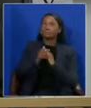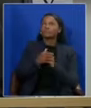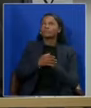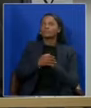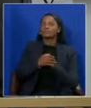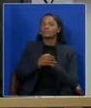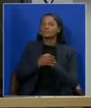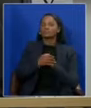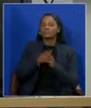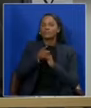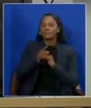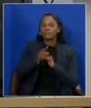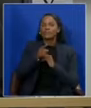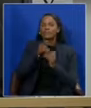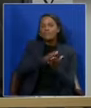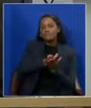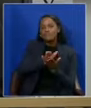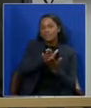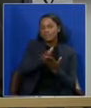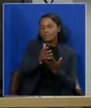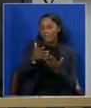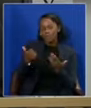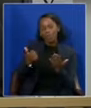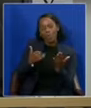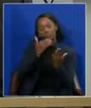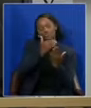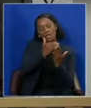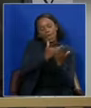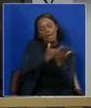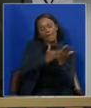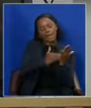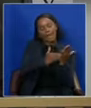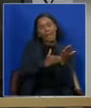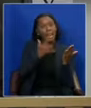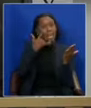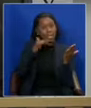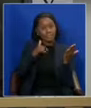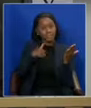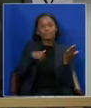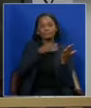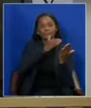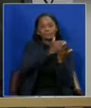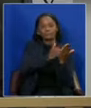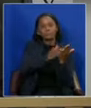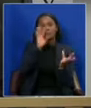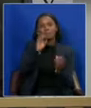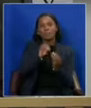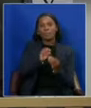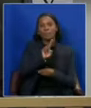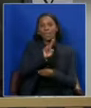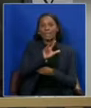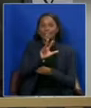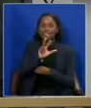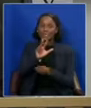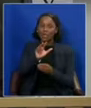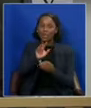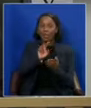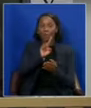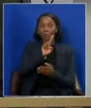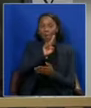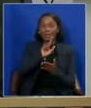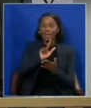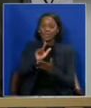the printout or checklist, the docket will be 118 with a specific case